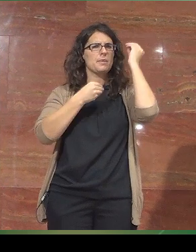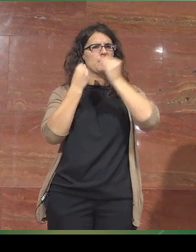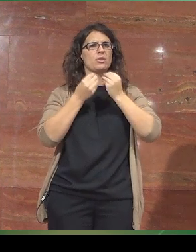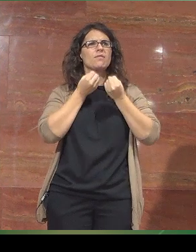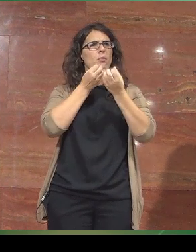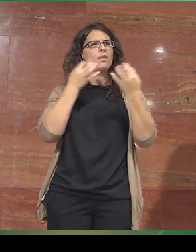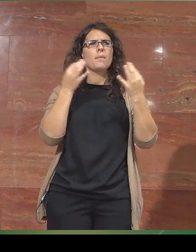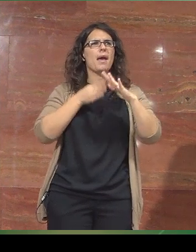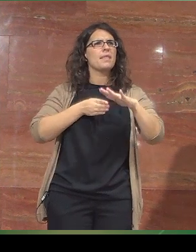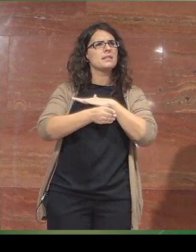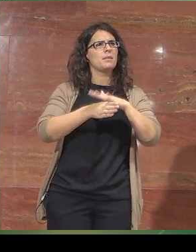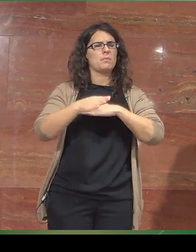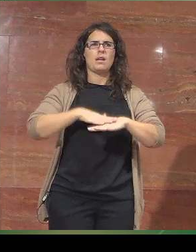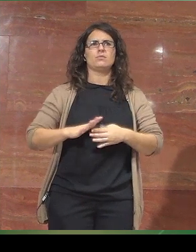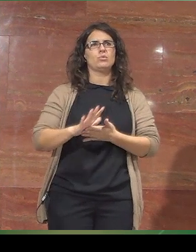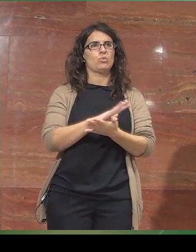make places accessible.